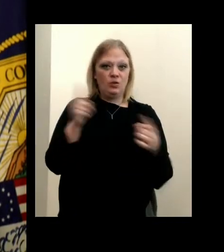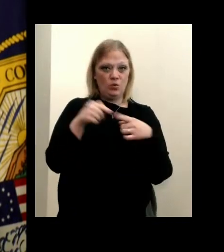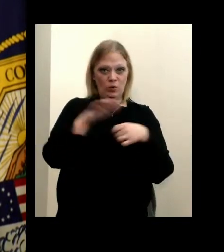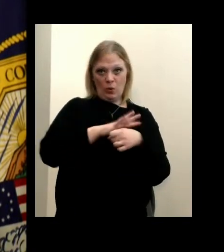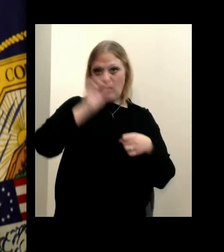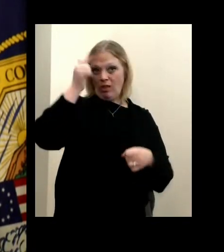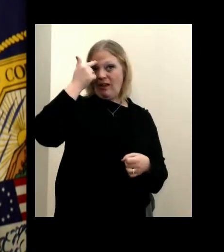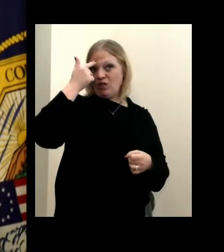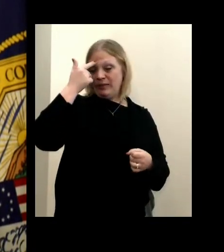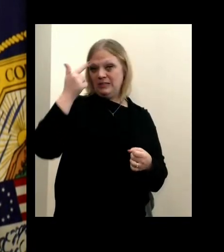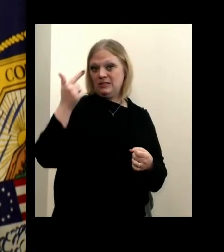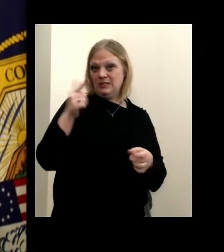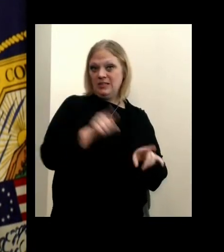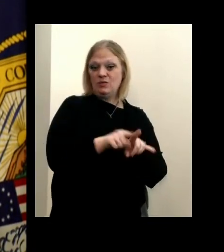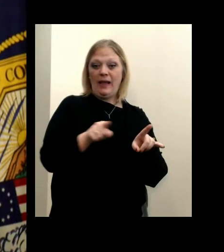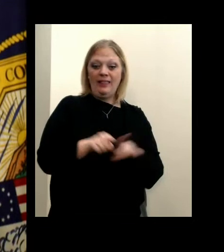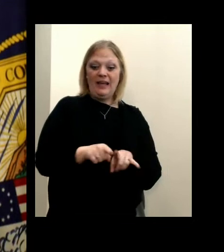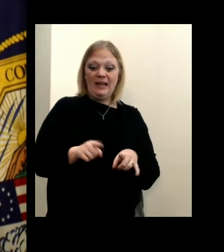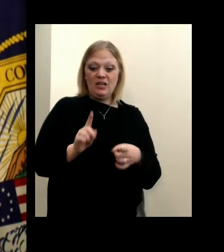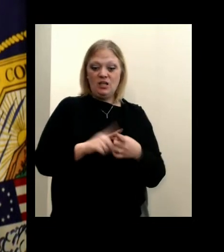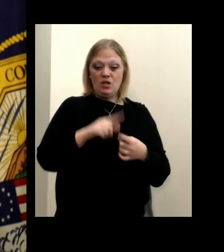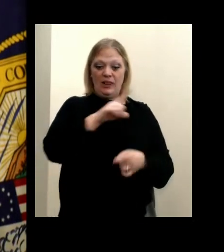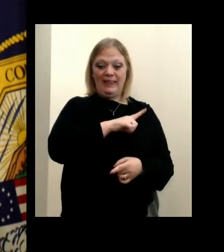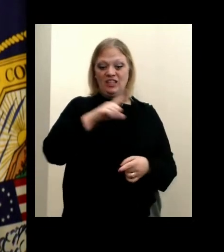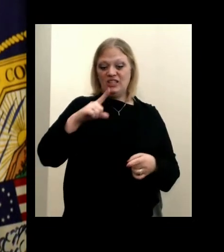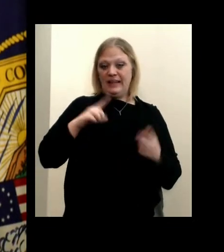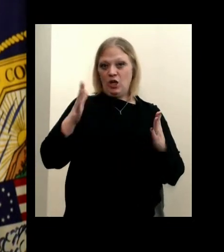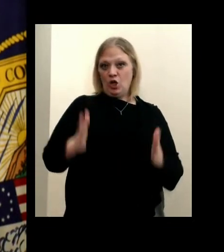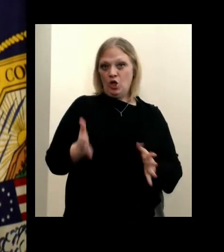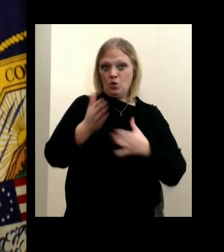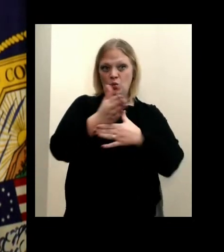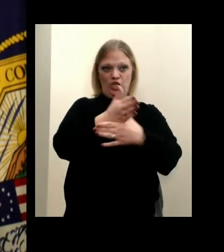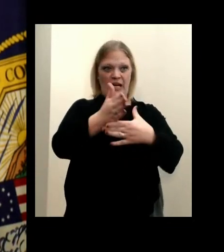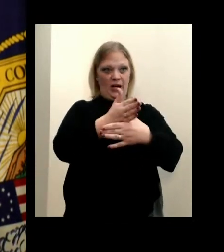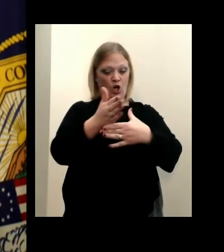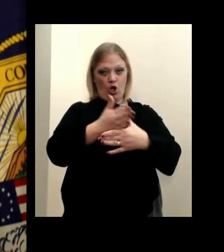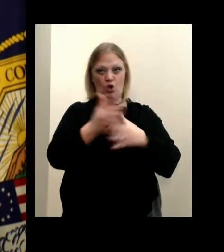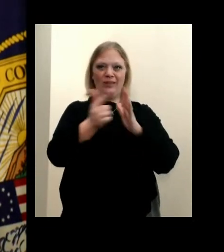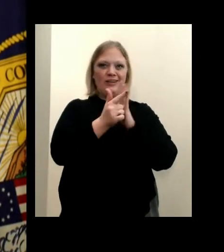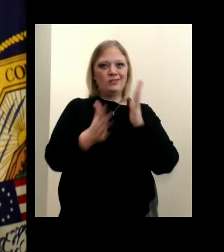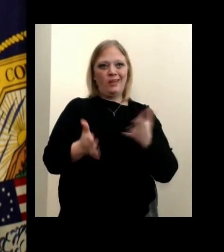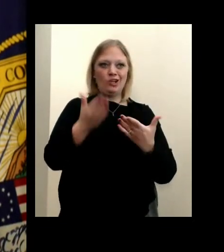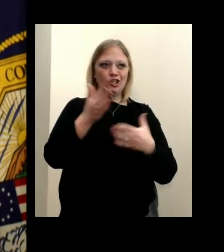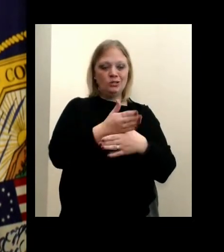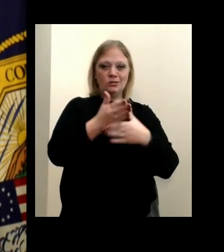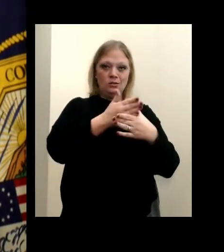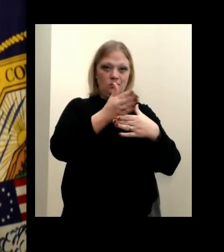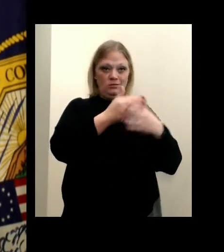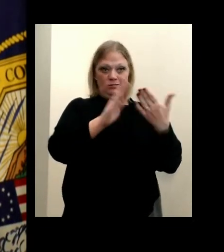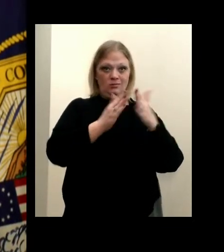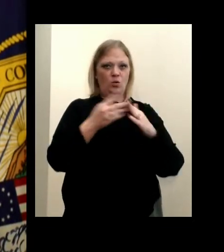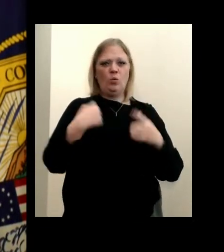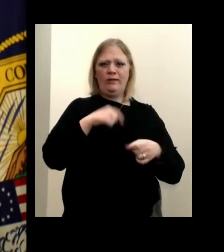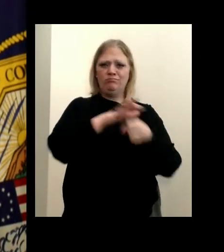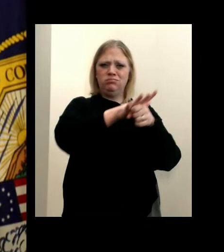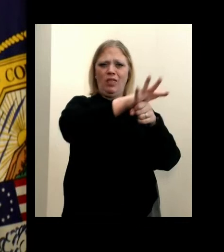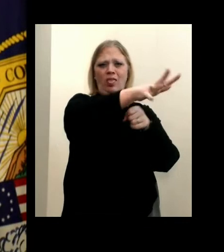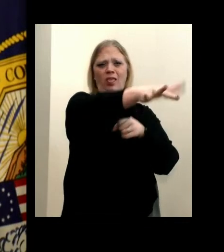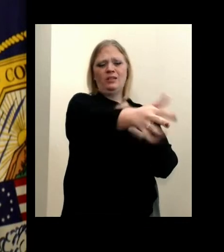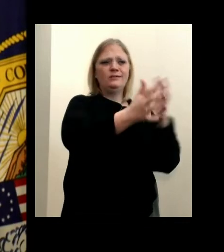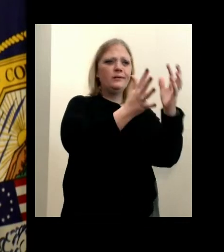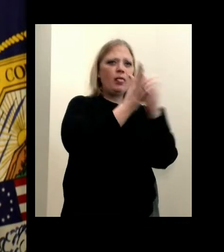governments as well as to legislators to share in their communities. We have ample supply of